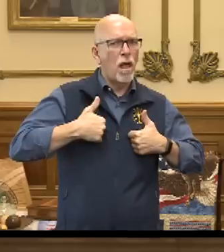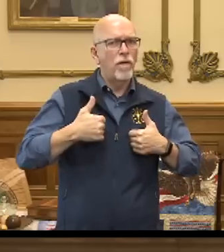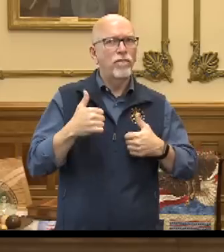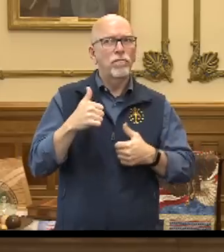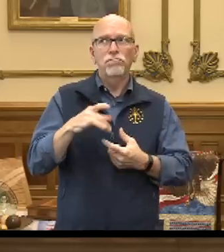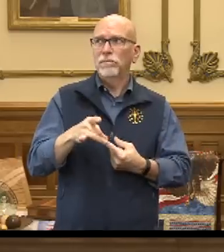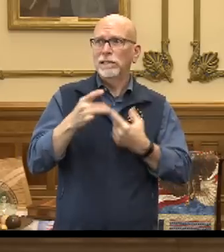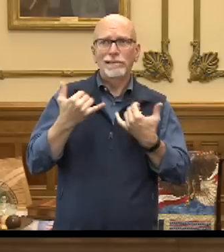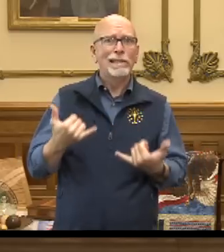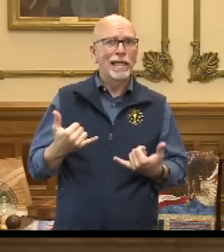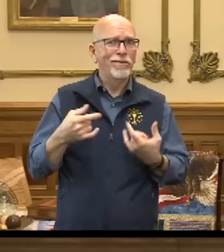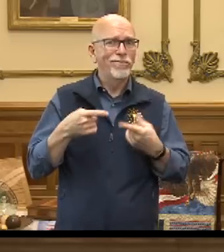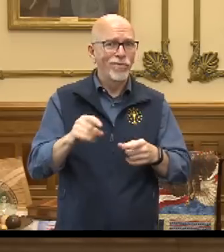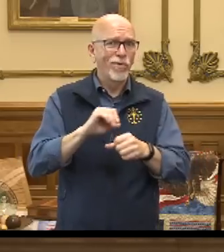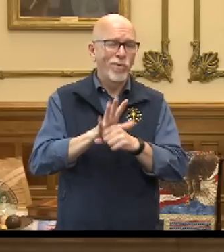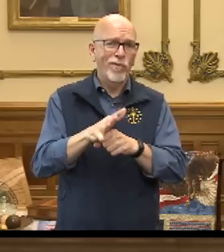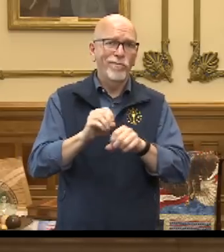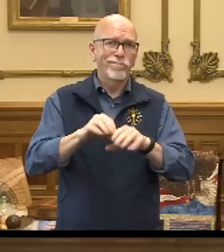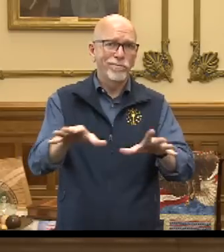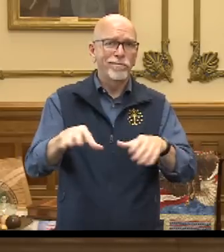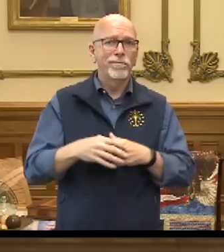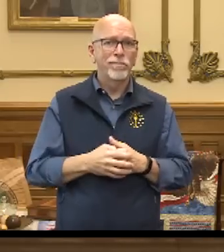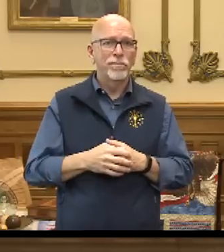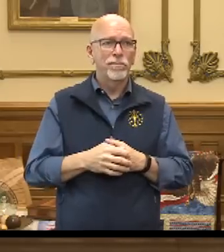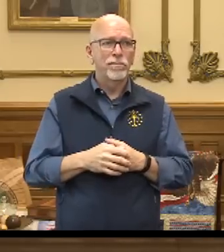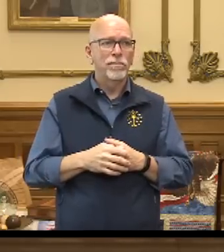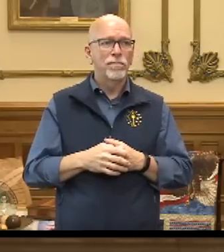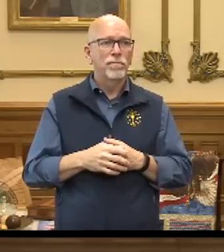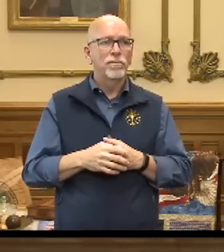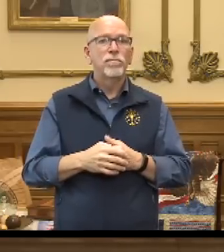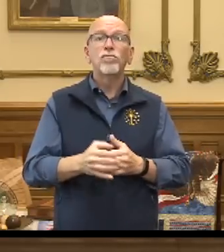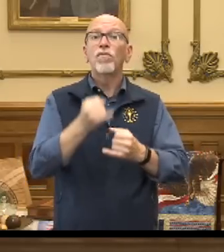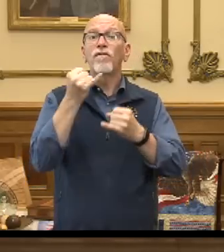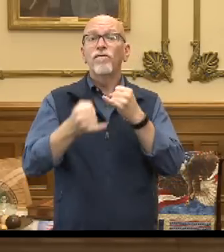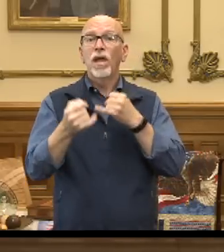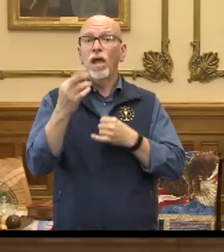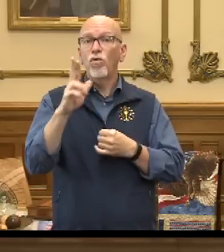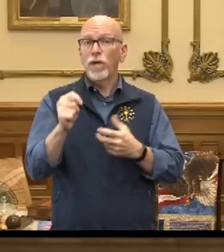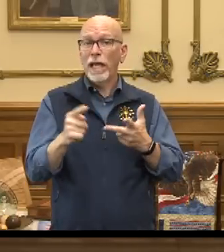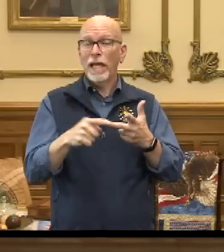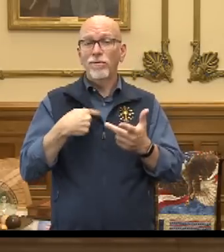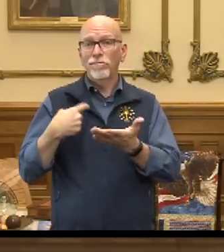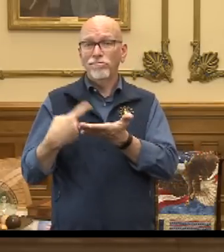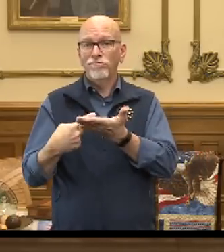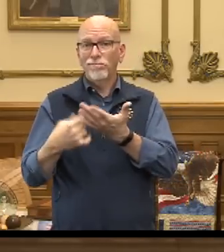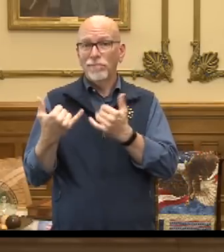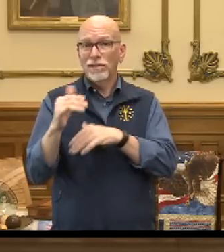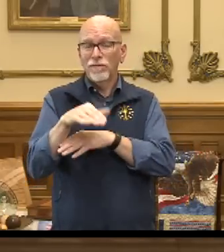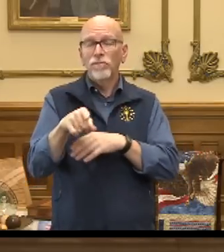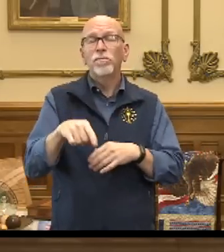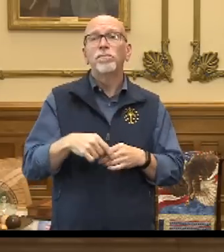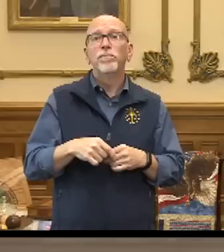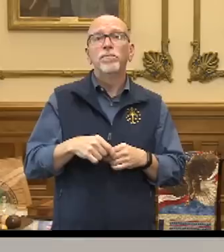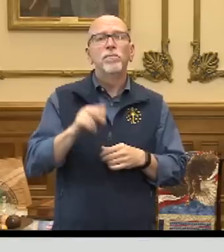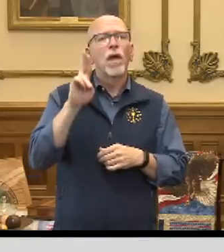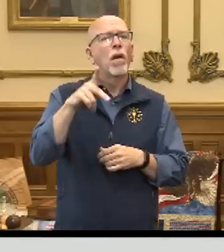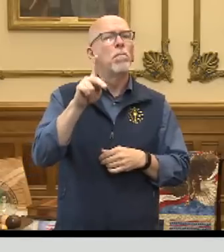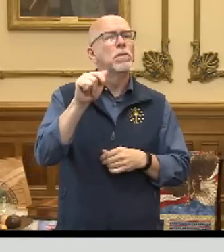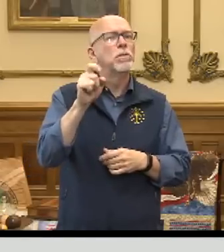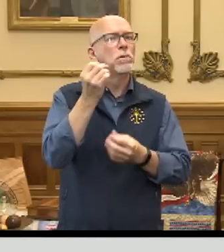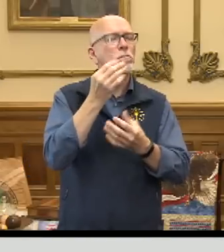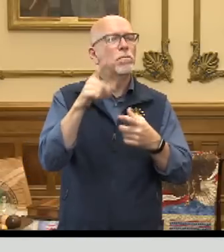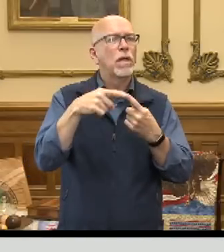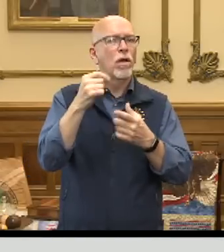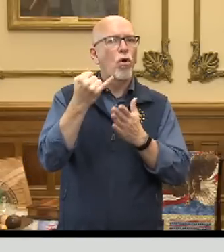during this COVID-19 epidemic. And the final grant we are discussing this afternoon is an update to the